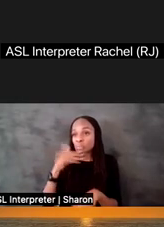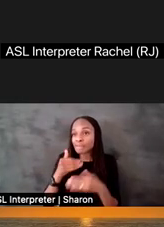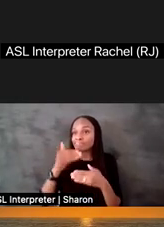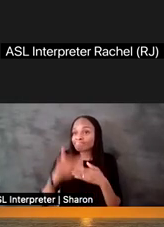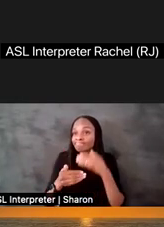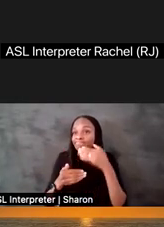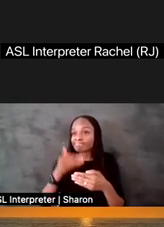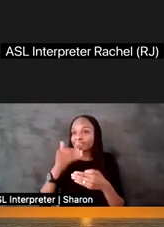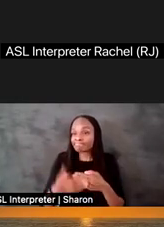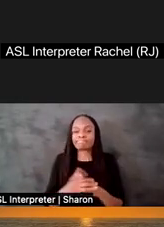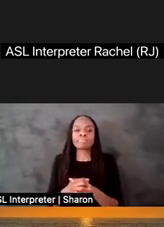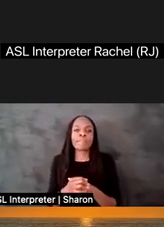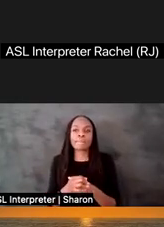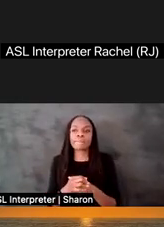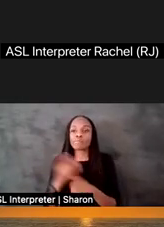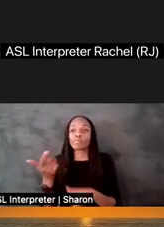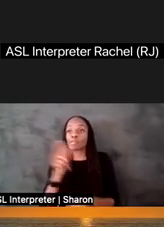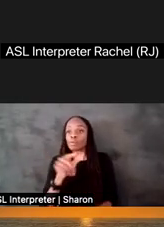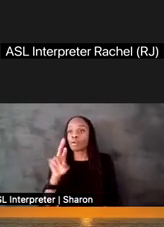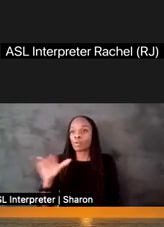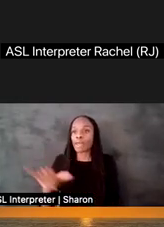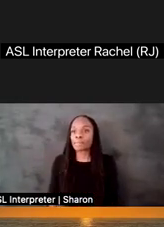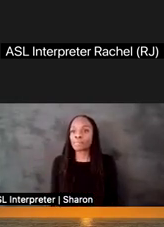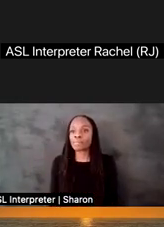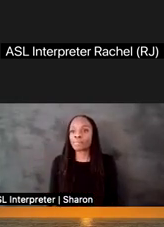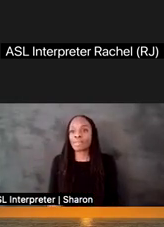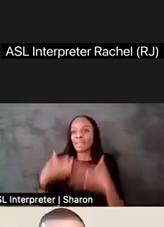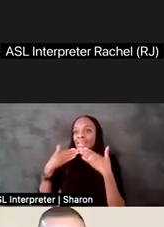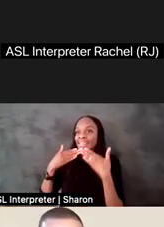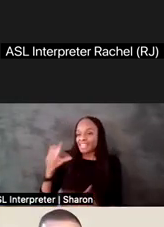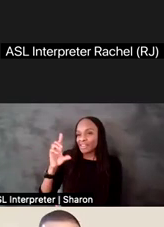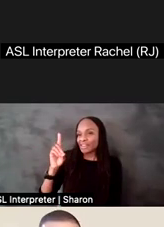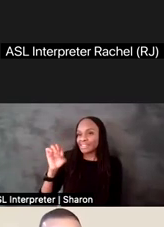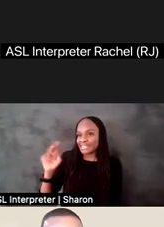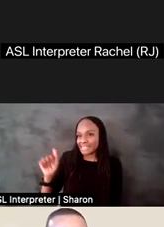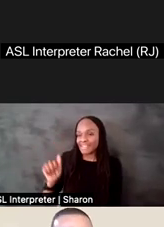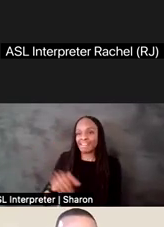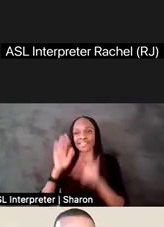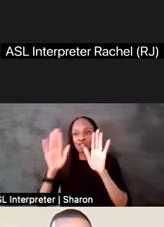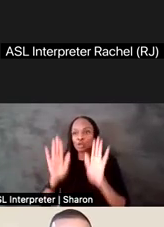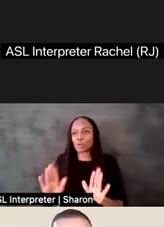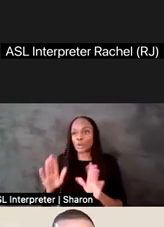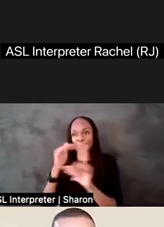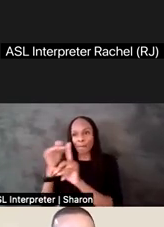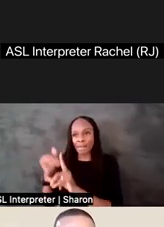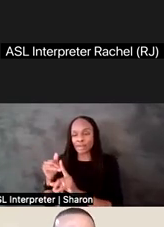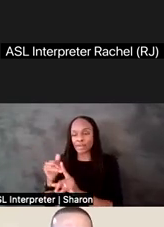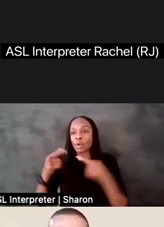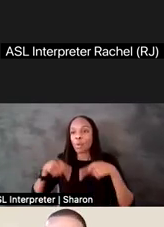And tossing it back to you, Ray. Thank you so much, Gina, and what great reminders. As we think